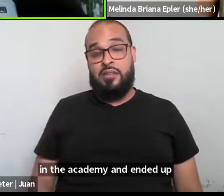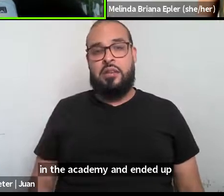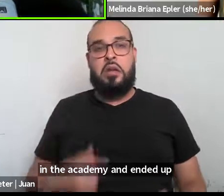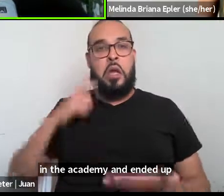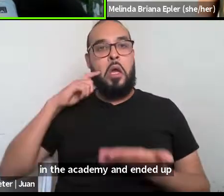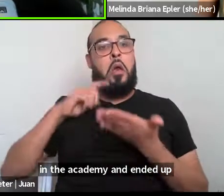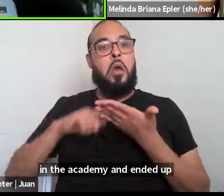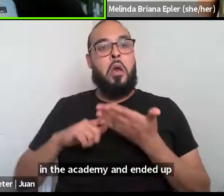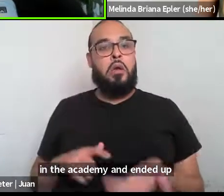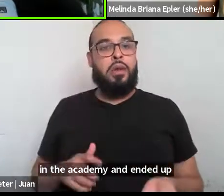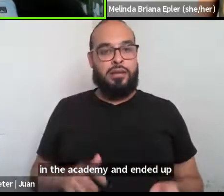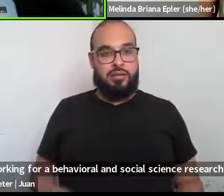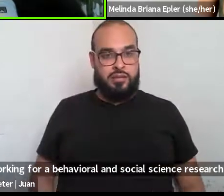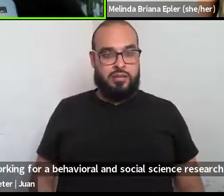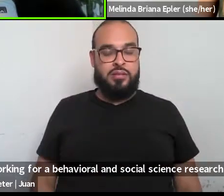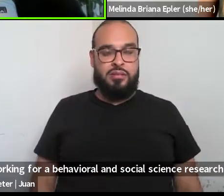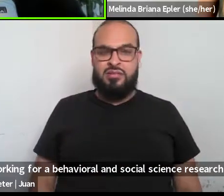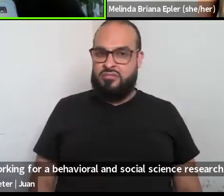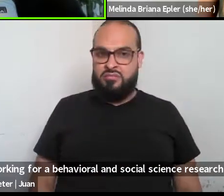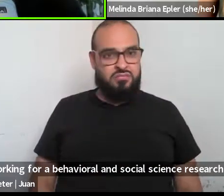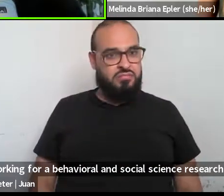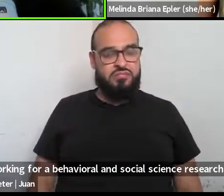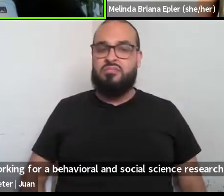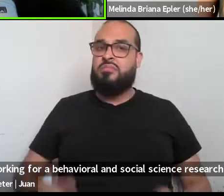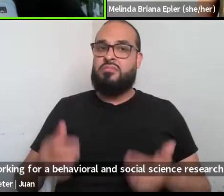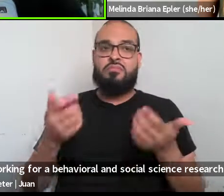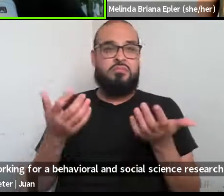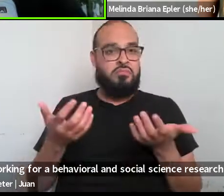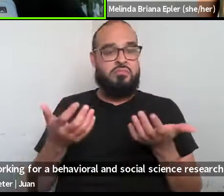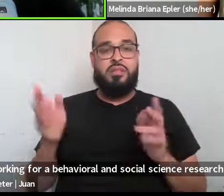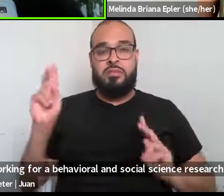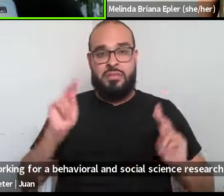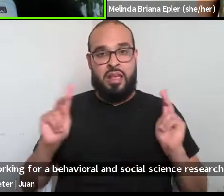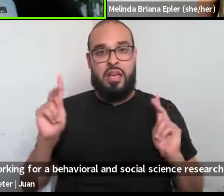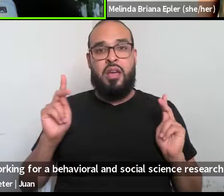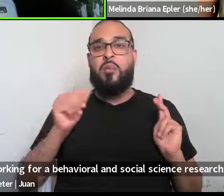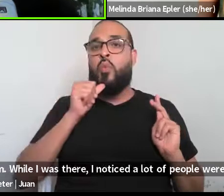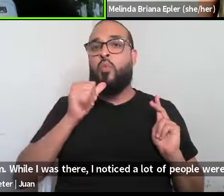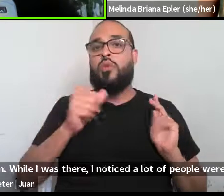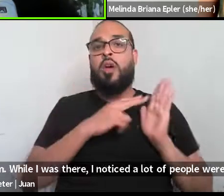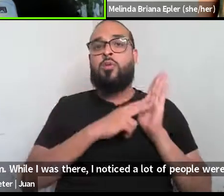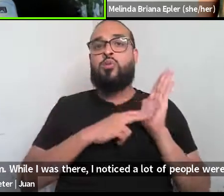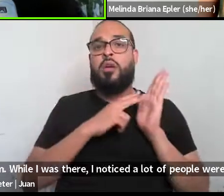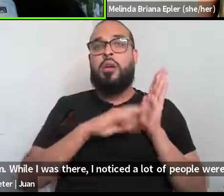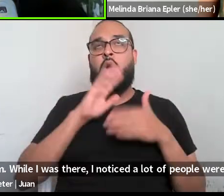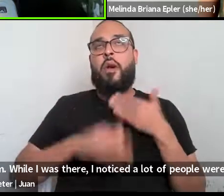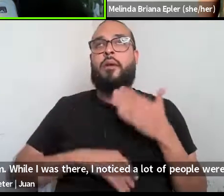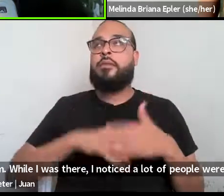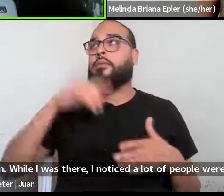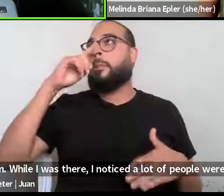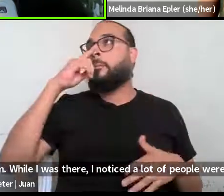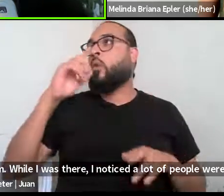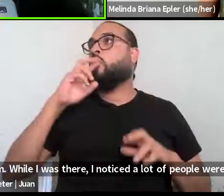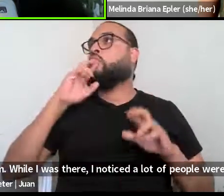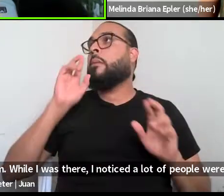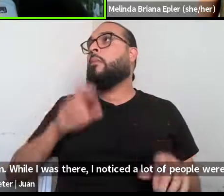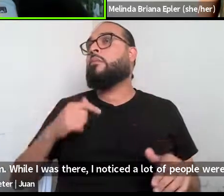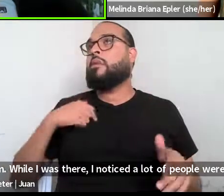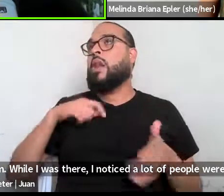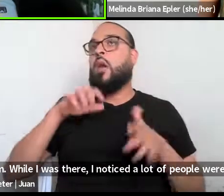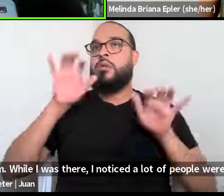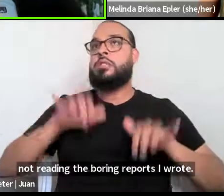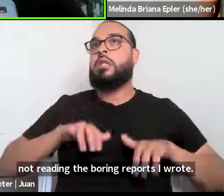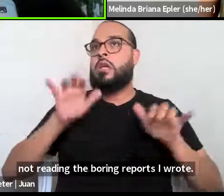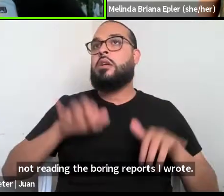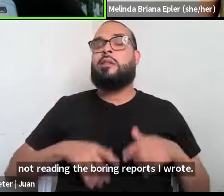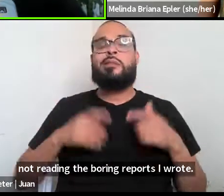noticed that a lot of people were not reading the boring reports that I wrote. So I ended up going back to school to get